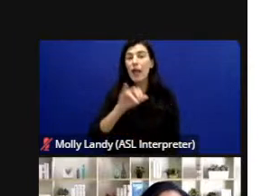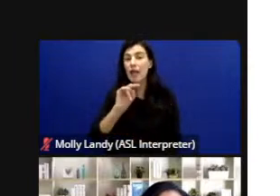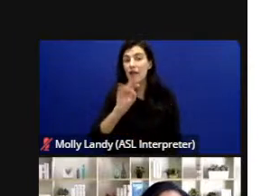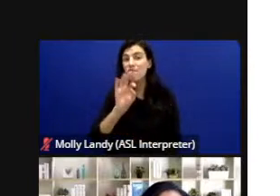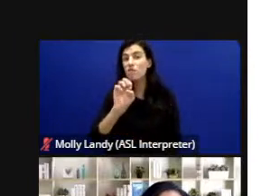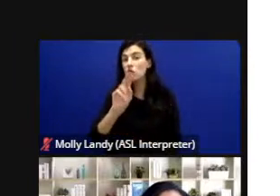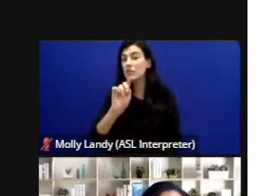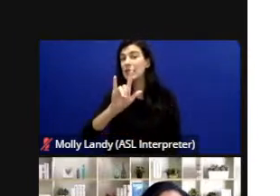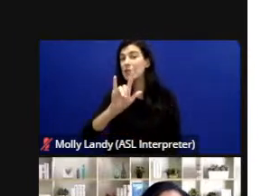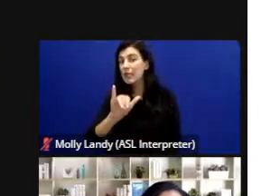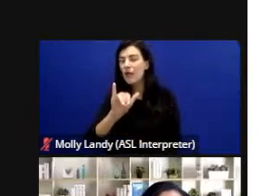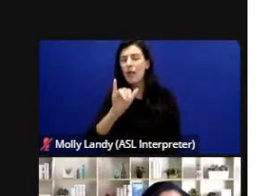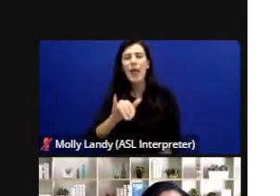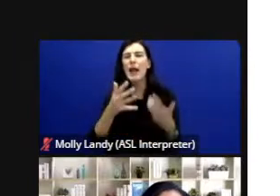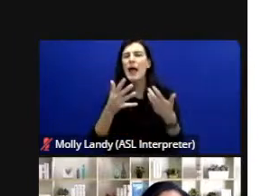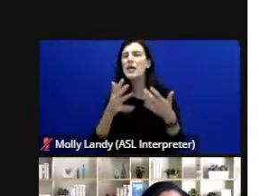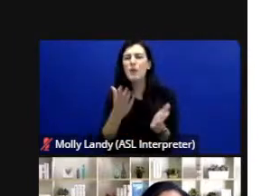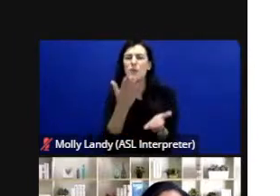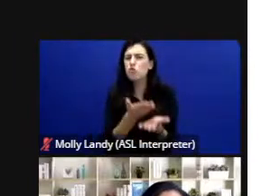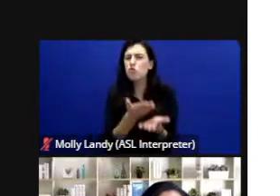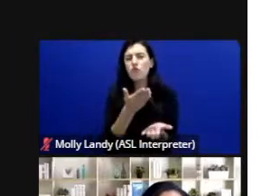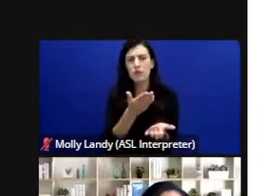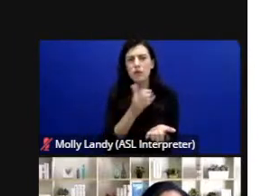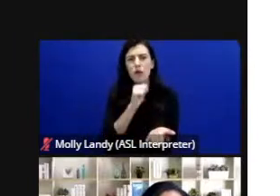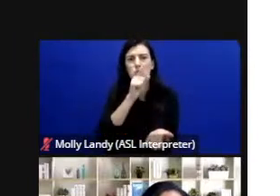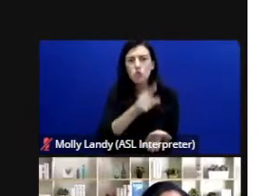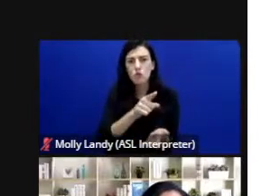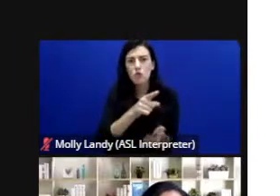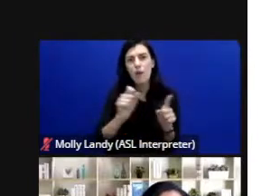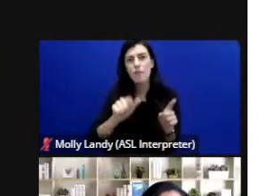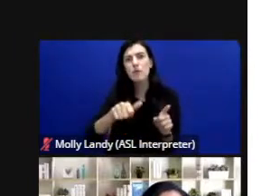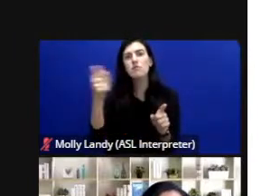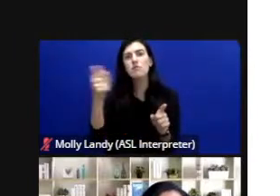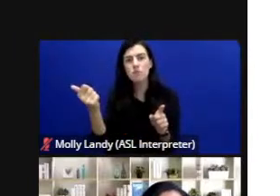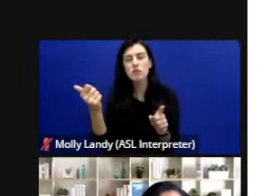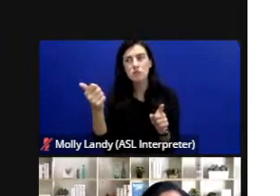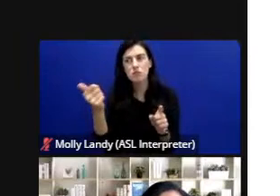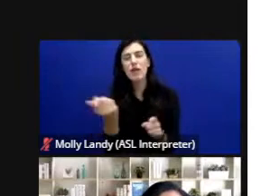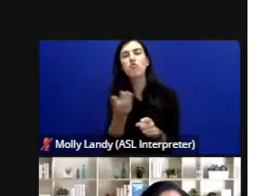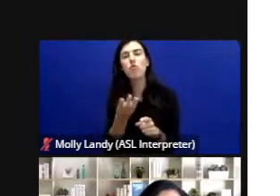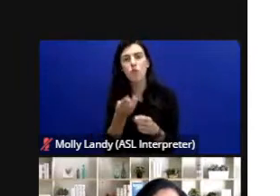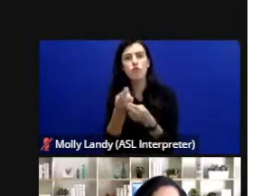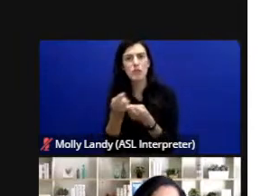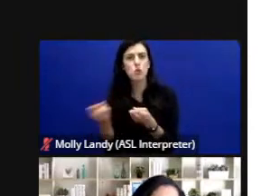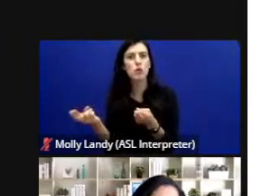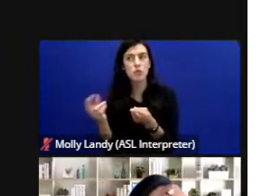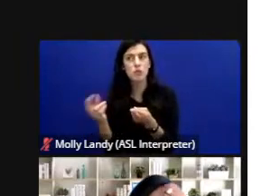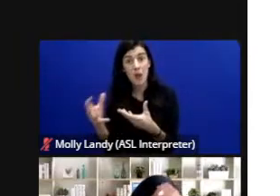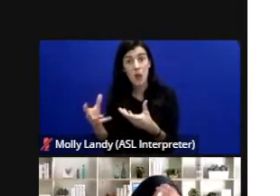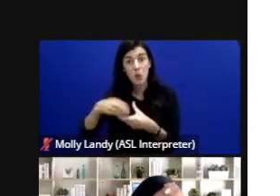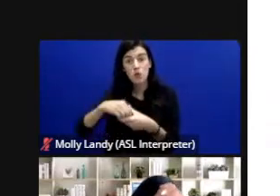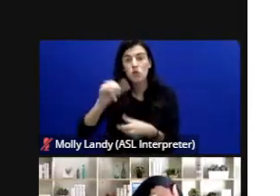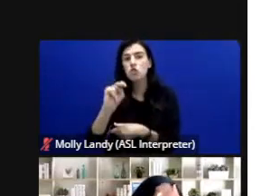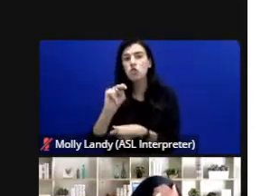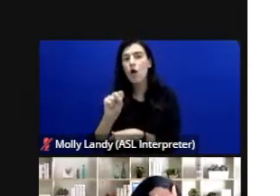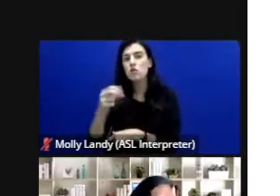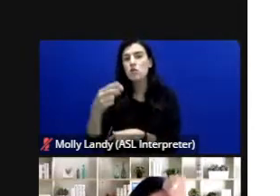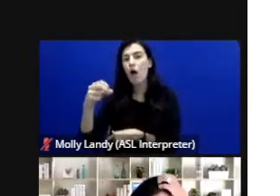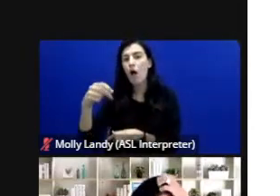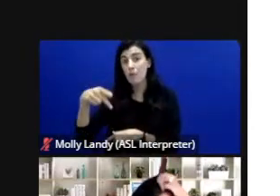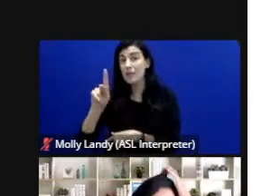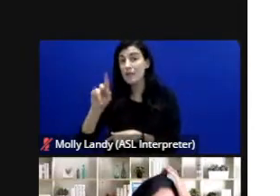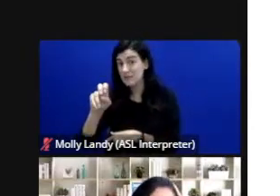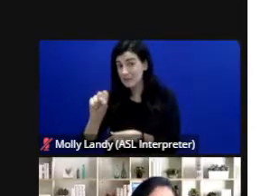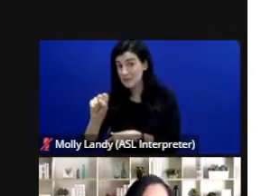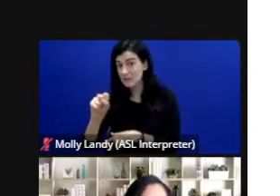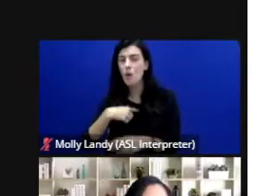also something that's been debunked by a number of sources, including Johns Hopkins. So I just want to say that I hope the board will let science